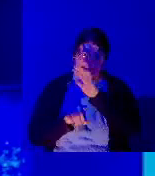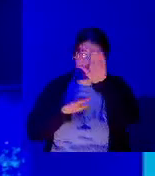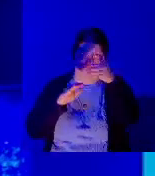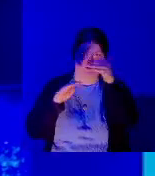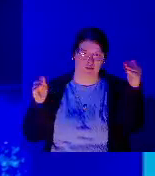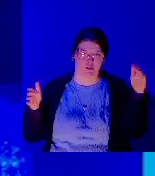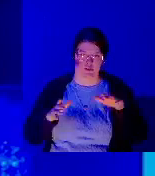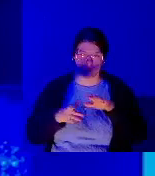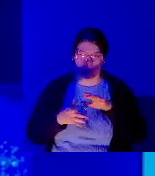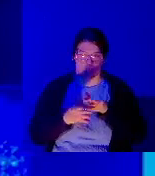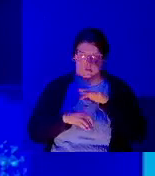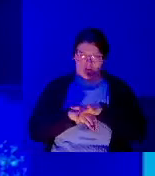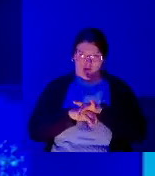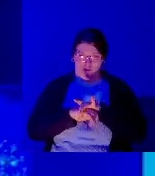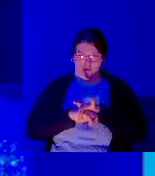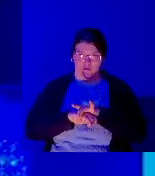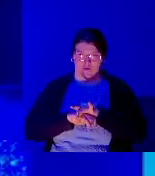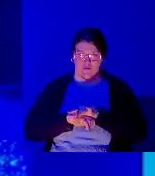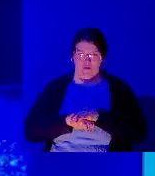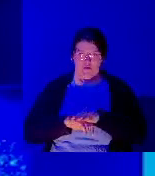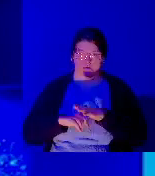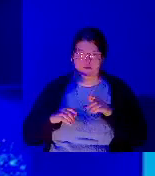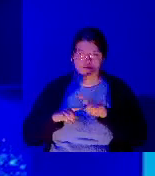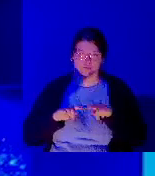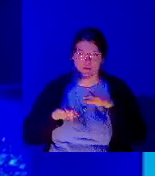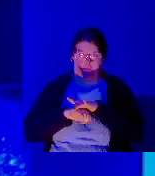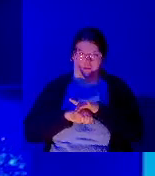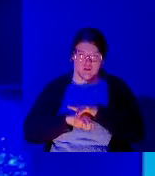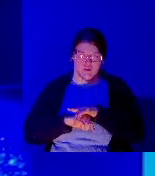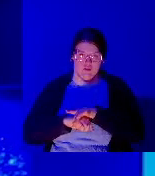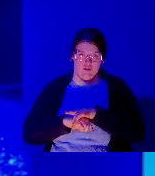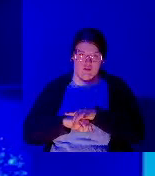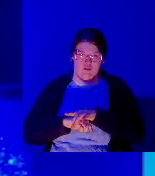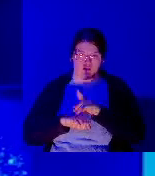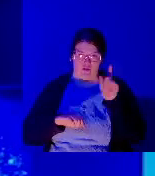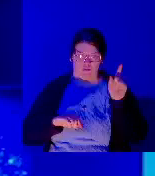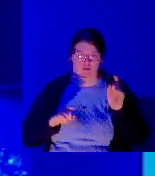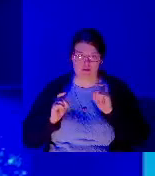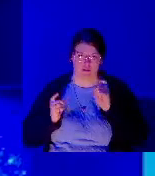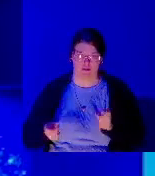the earth that he given, that he has.